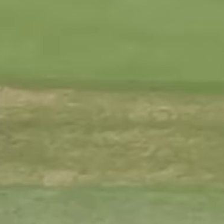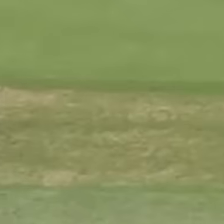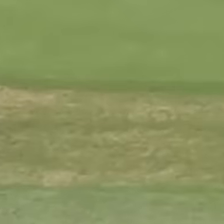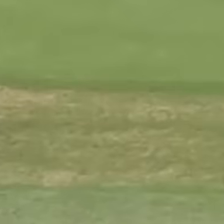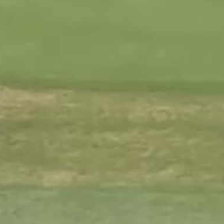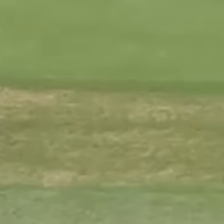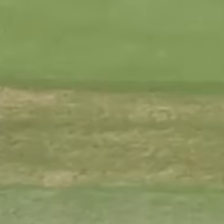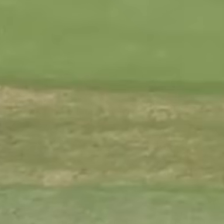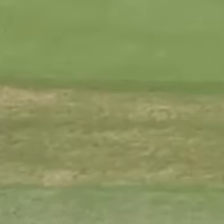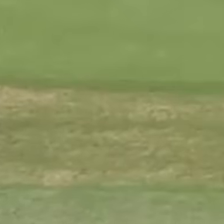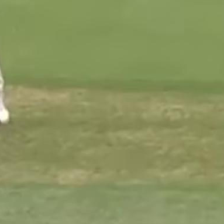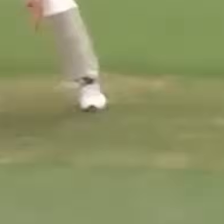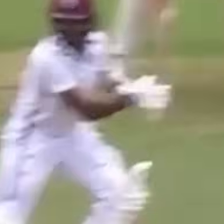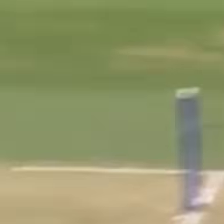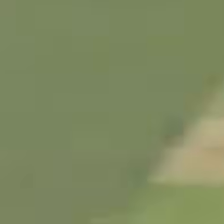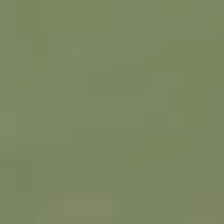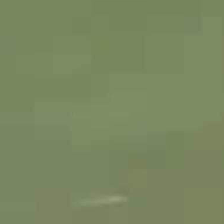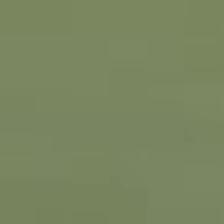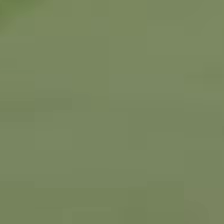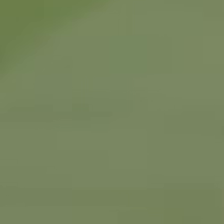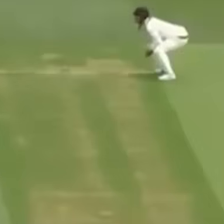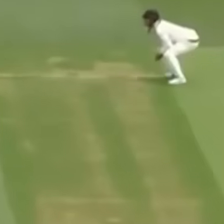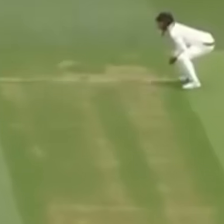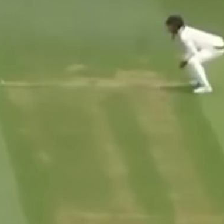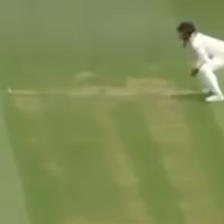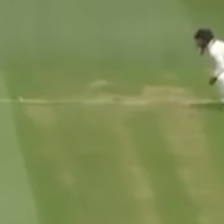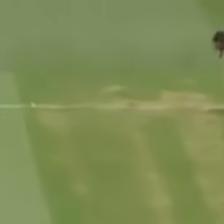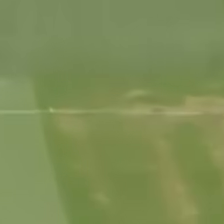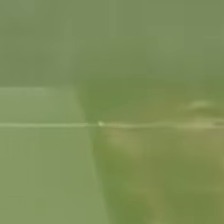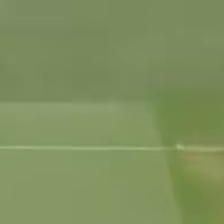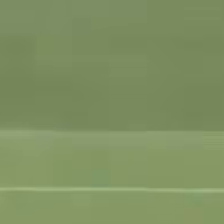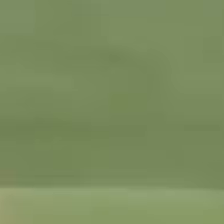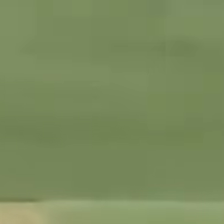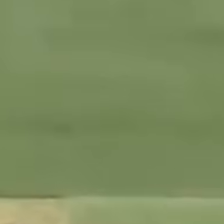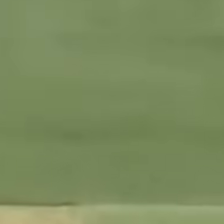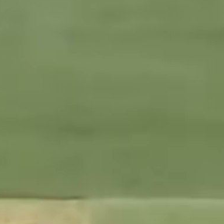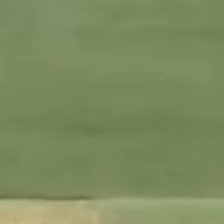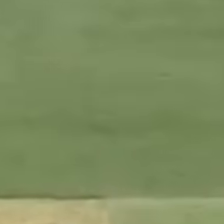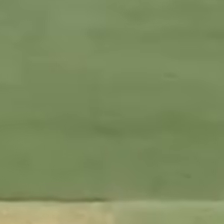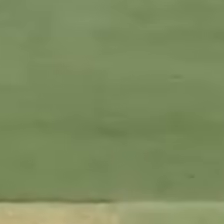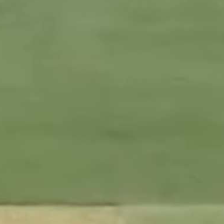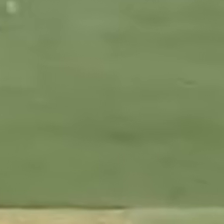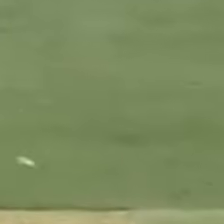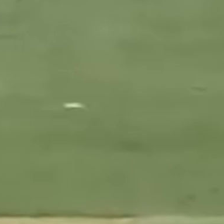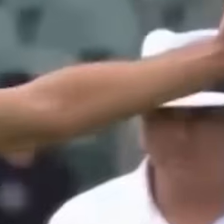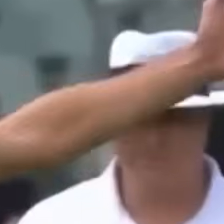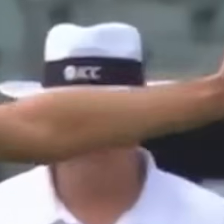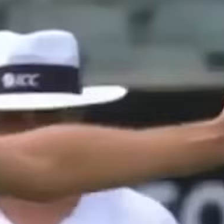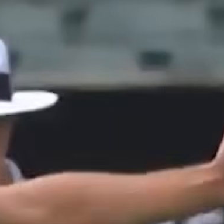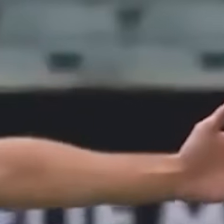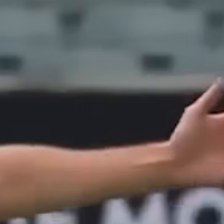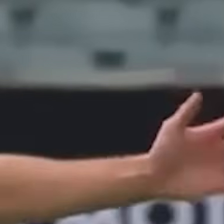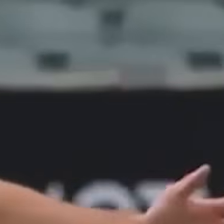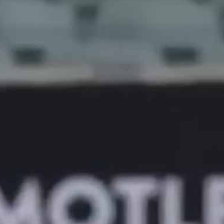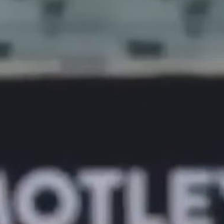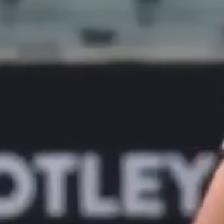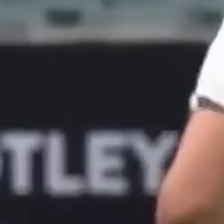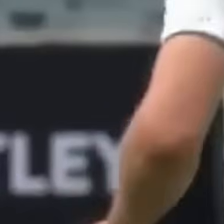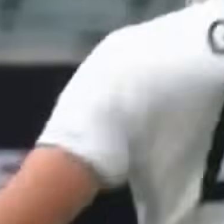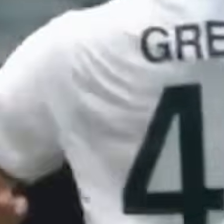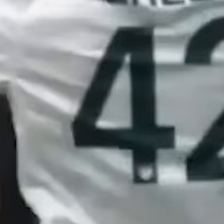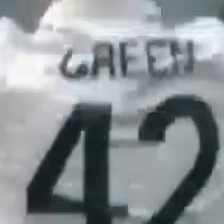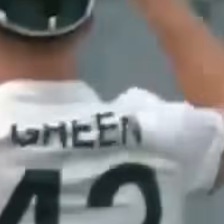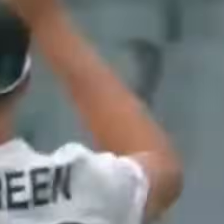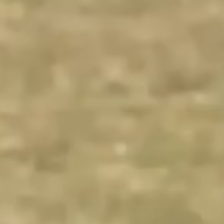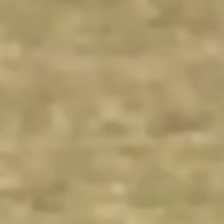skipper of the team that in January of this year defeated Pakistan in Pakistan for the first time in 35 years. Personally,